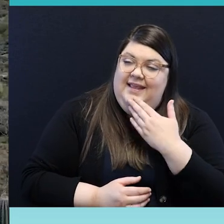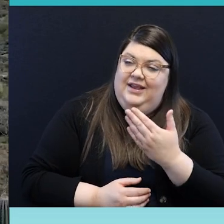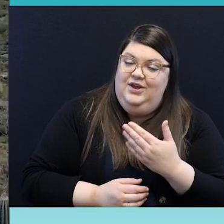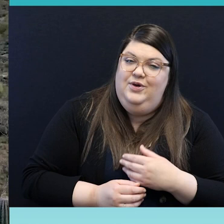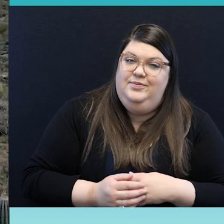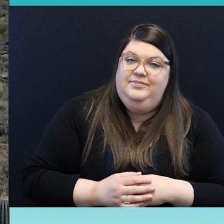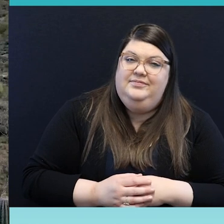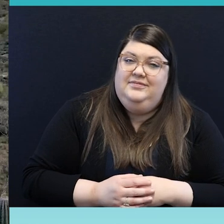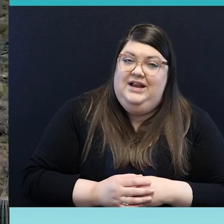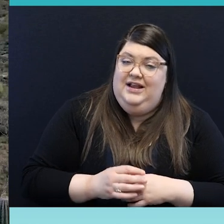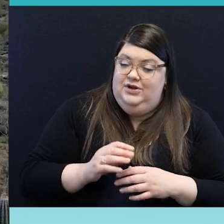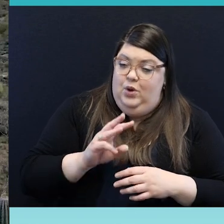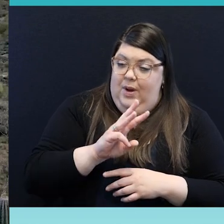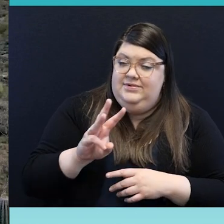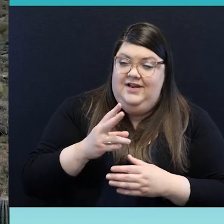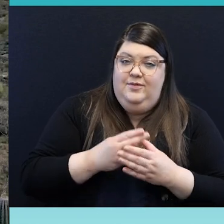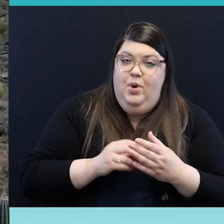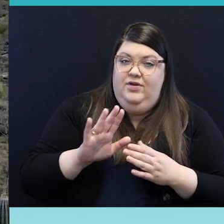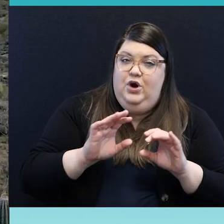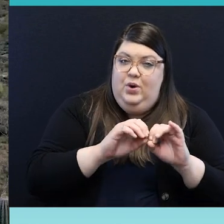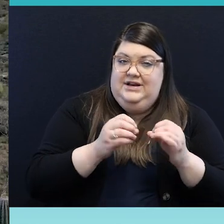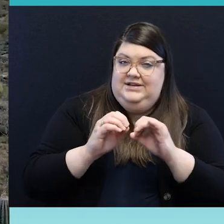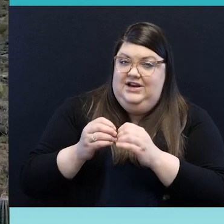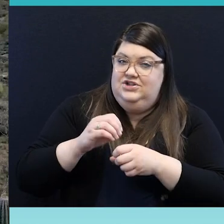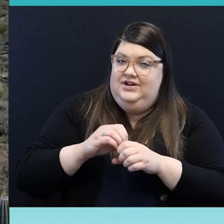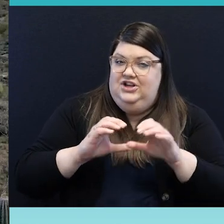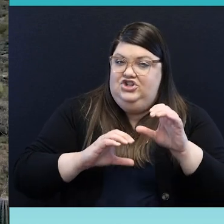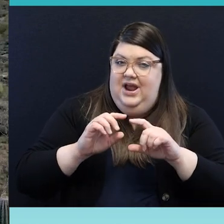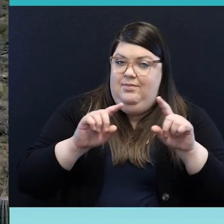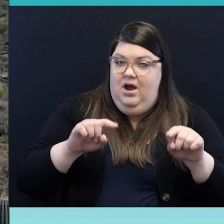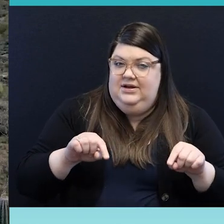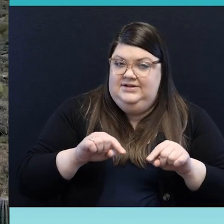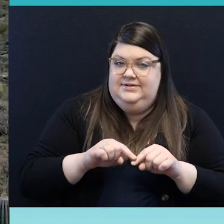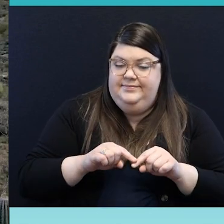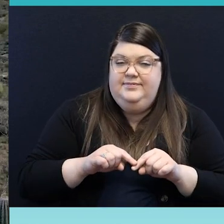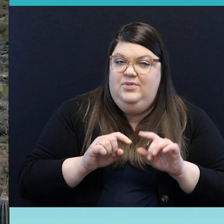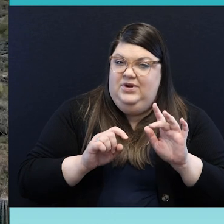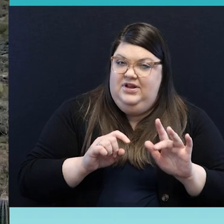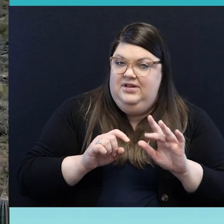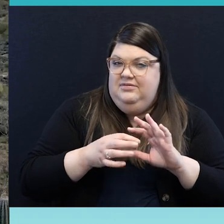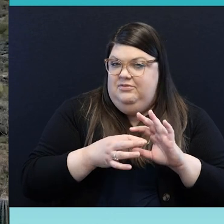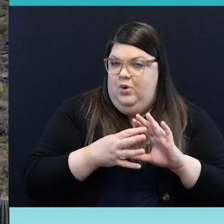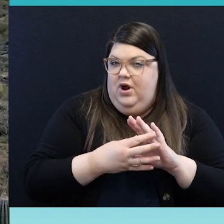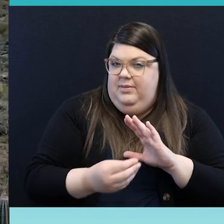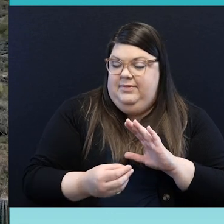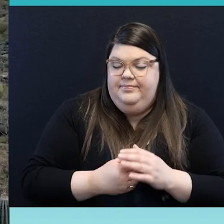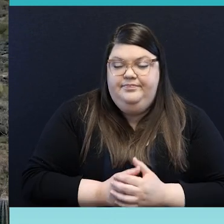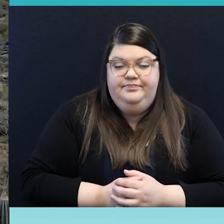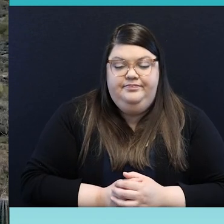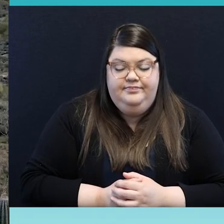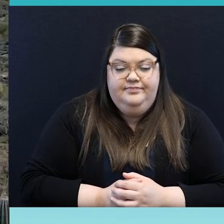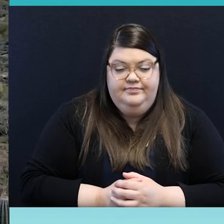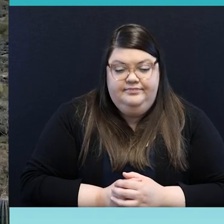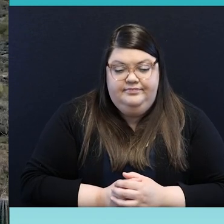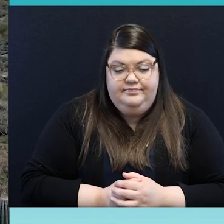And the websites for both their organizations are in the chat. You can copy them or click on them, and it'll take them to them.